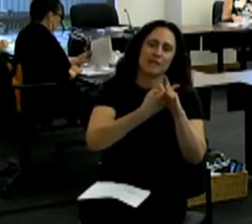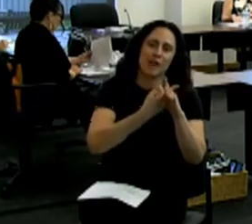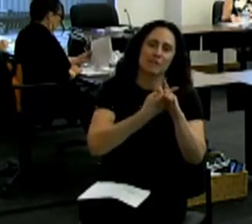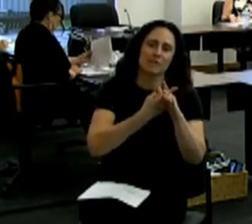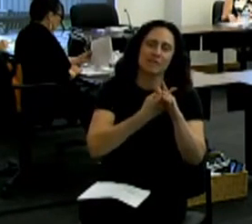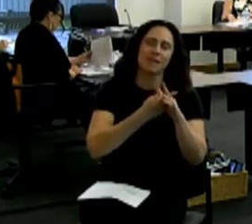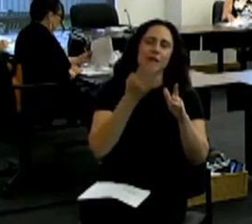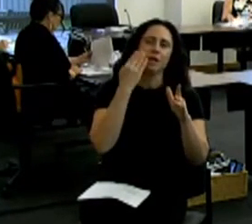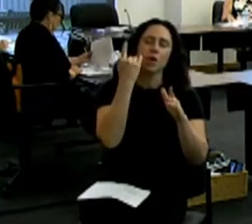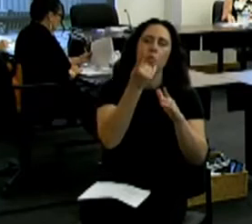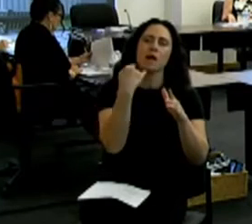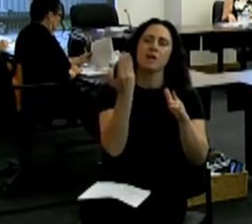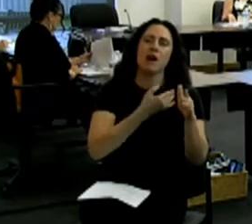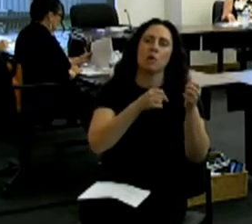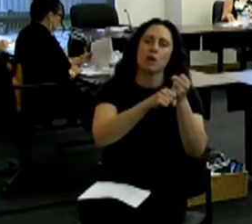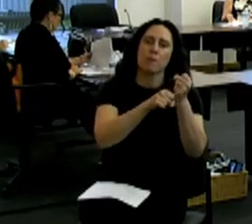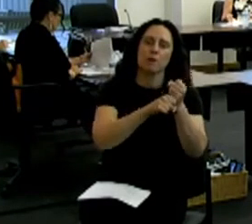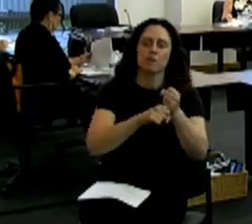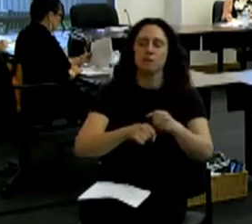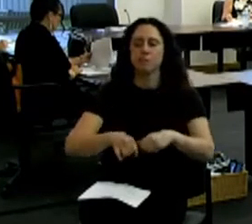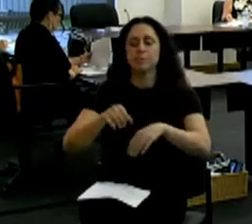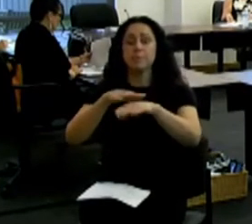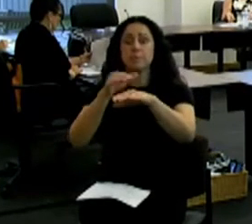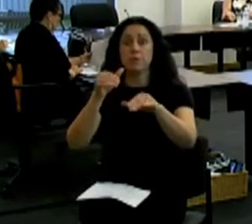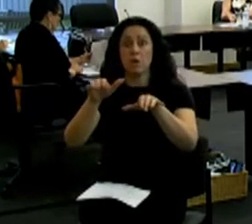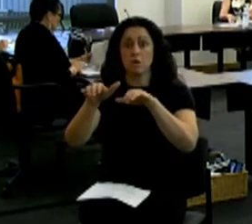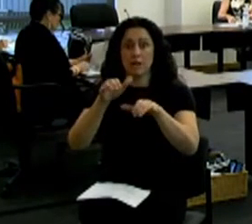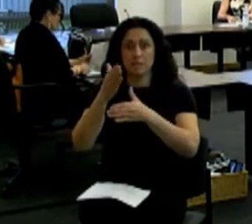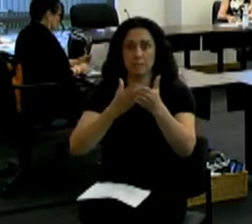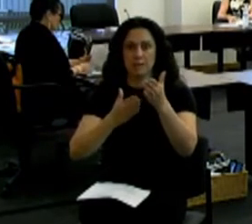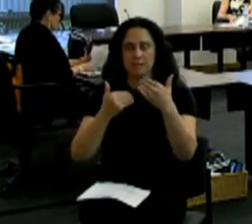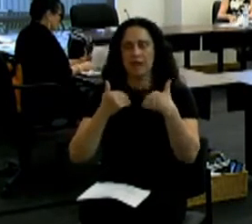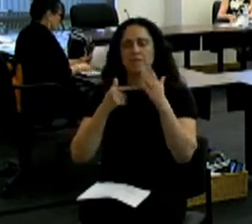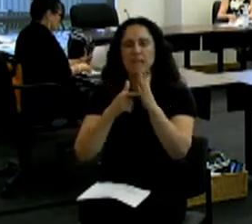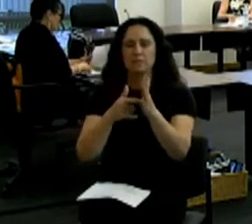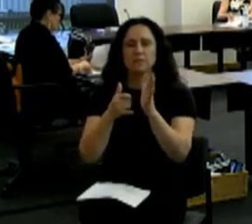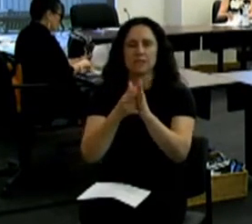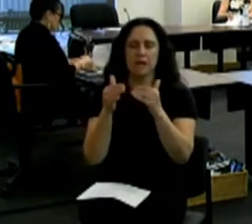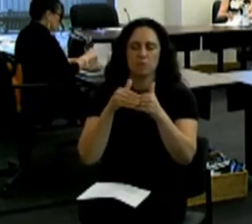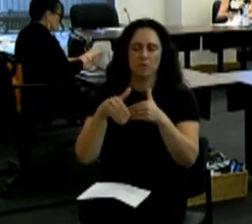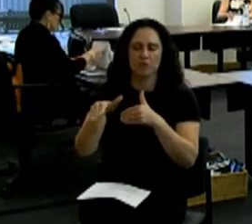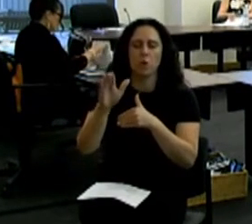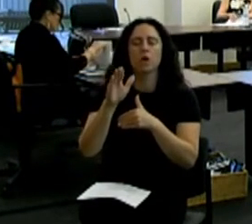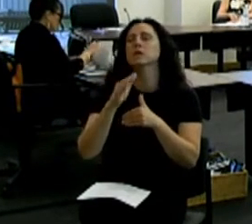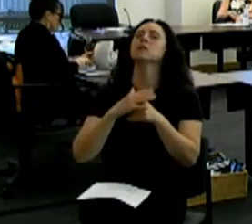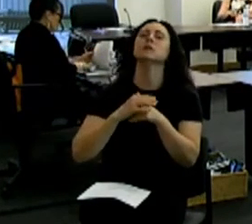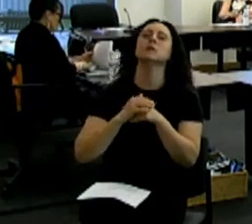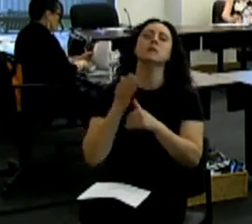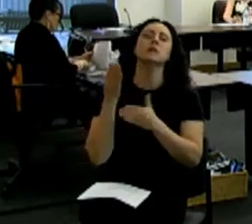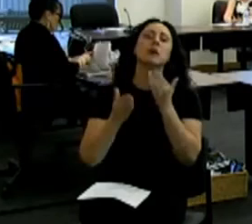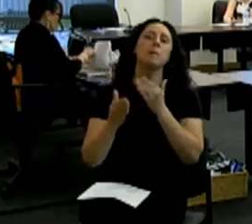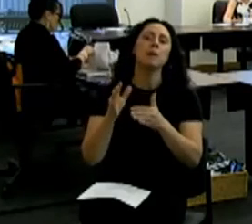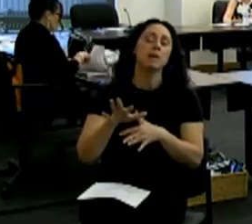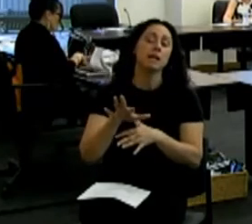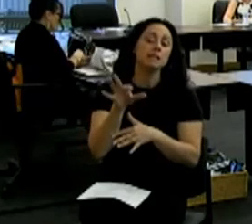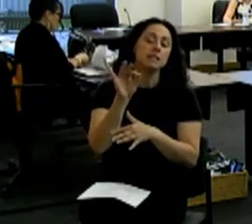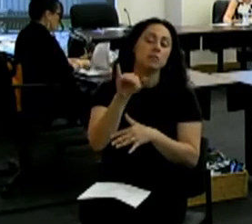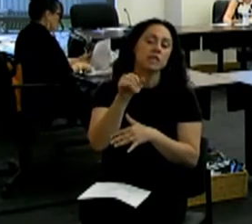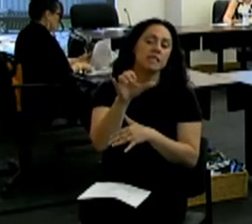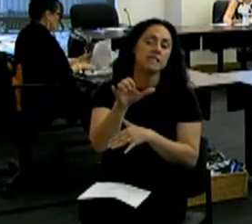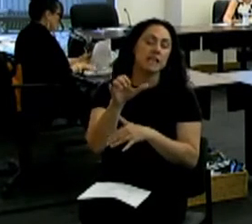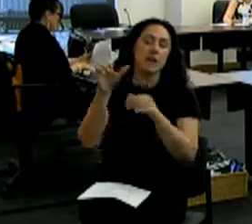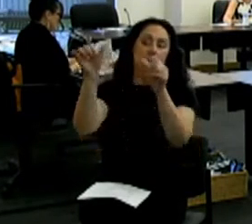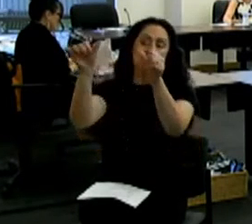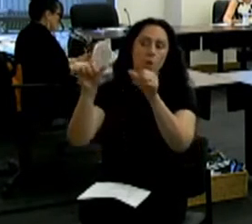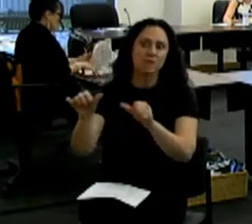one of our commercials. Call to action piece, and I've got samples of this moving forward, is maybe a Discover JJC